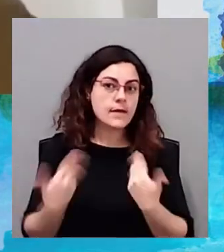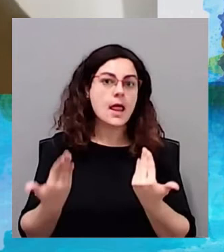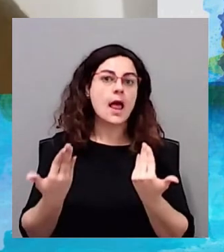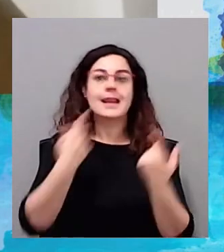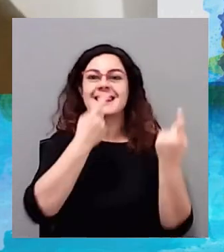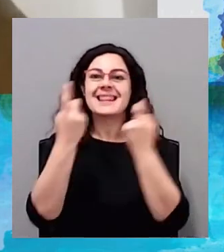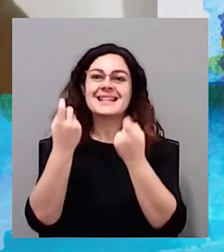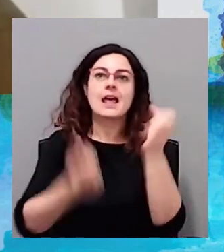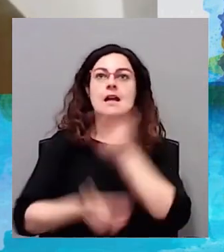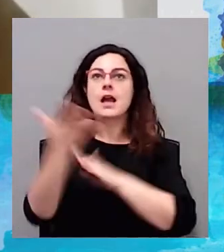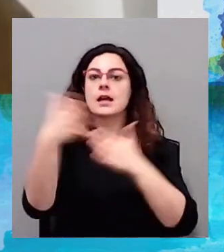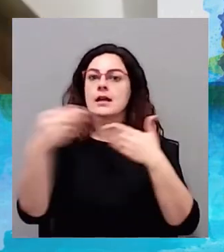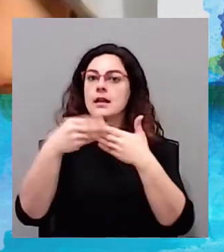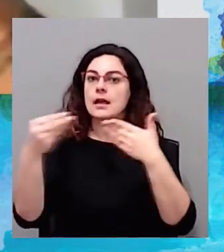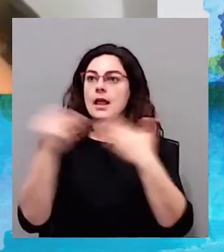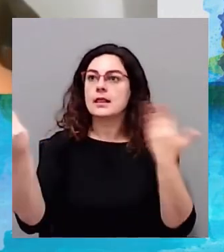have this audio description.